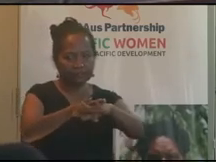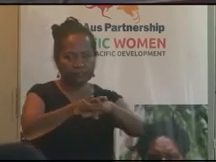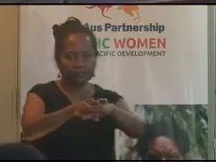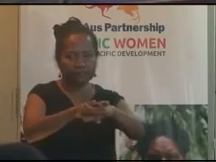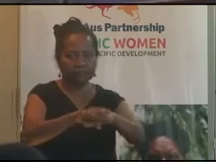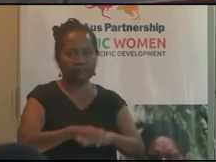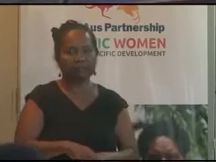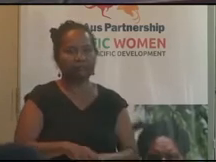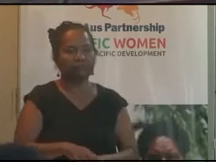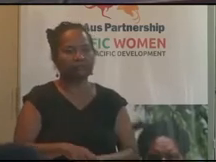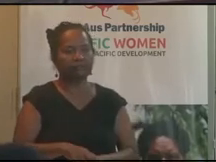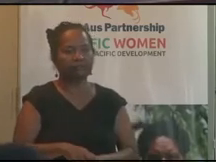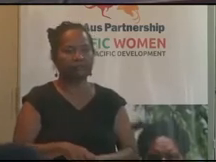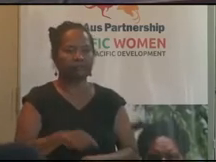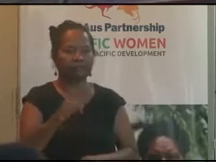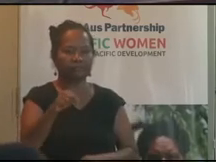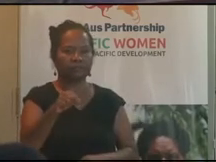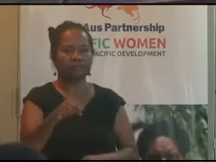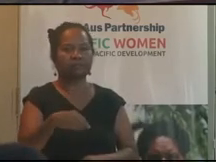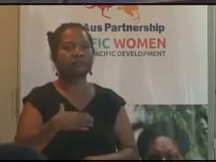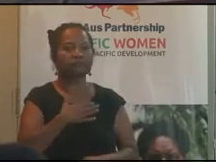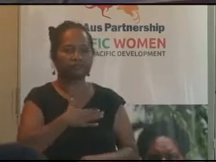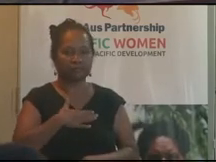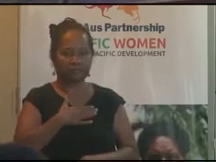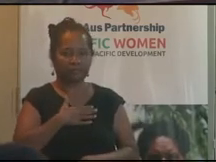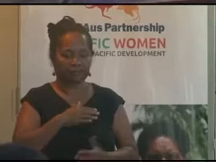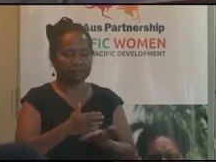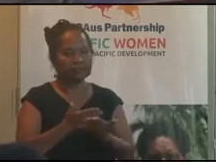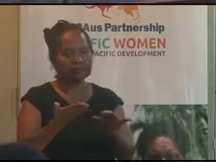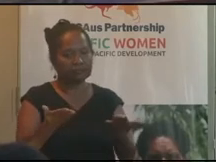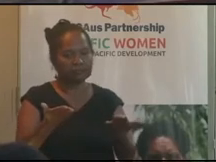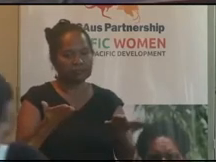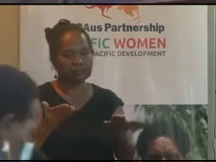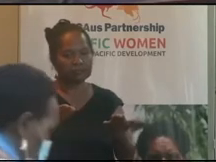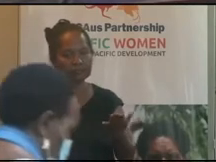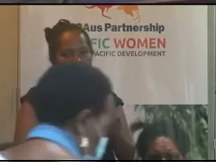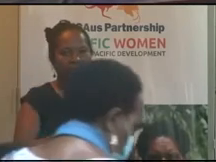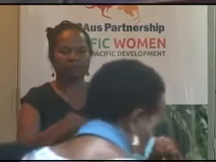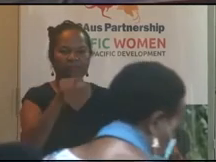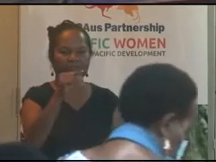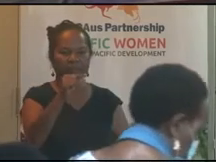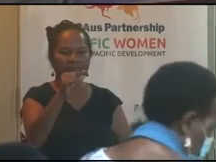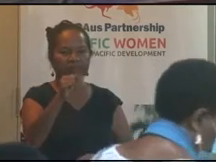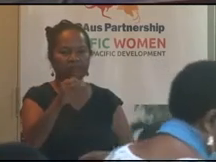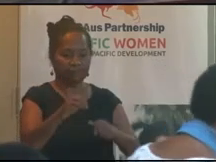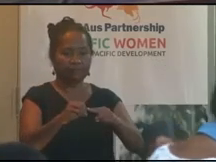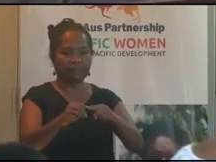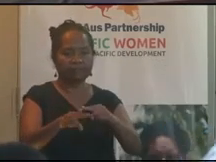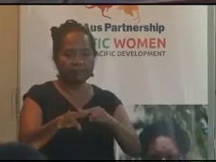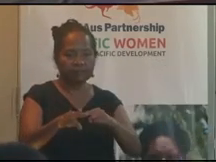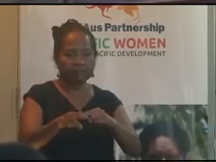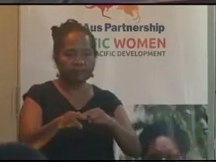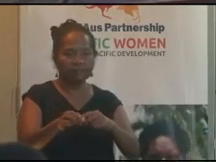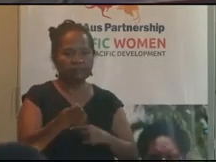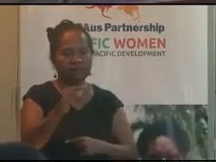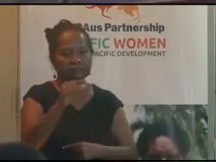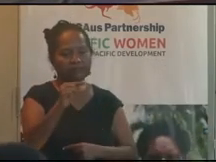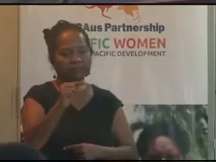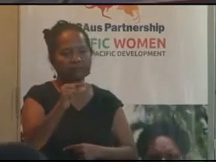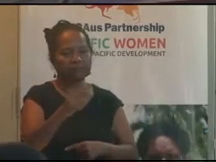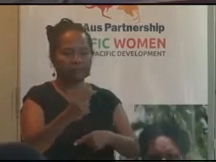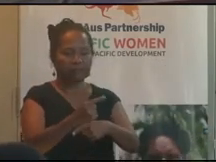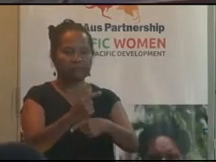gender imbalances as per the intent of the mechanisms such as the temporary special measures, where does